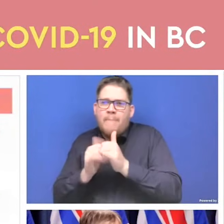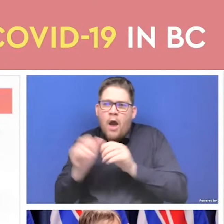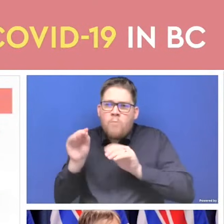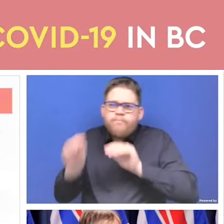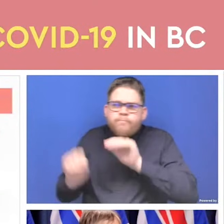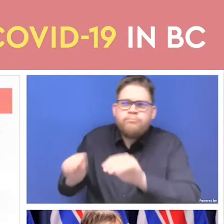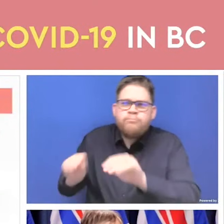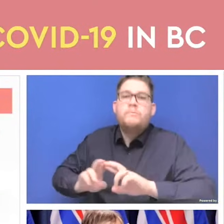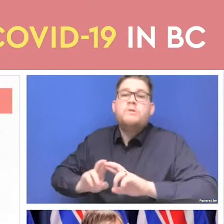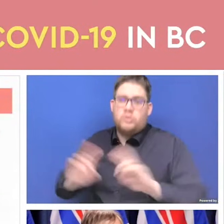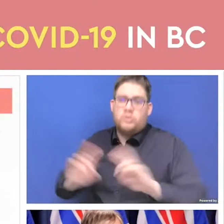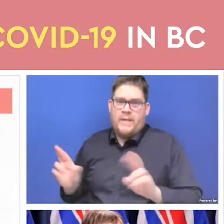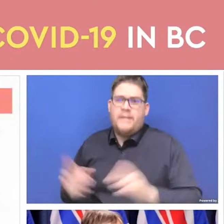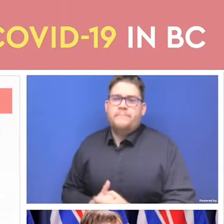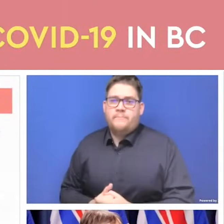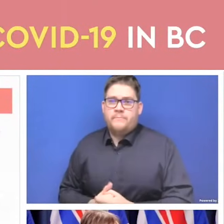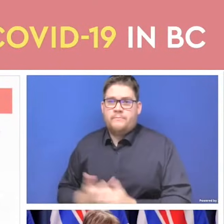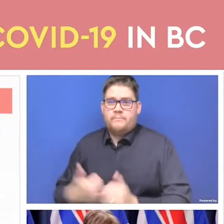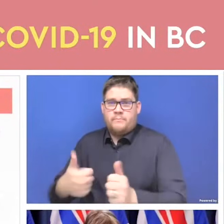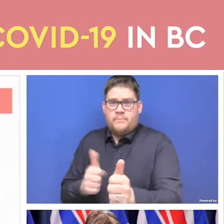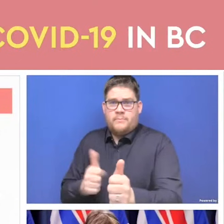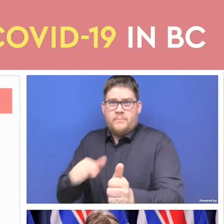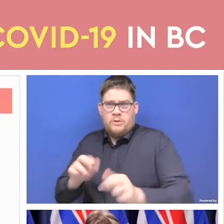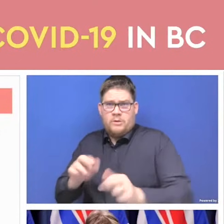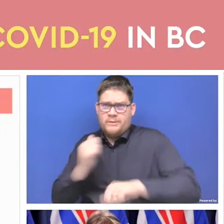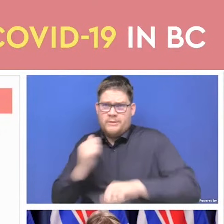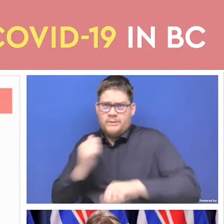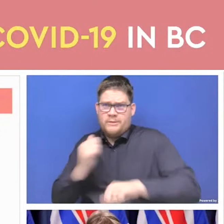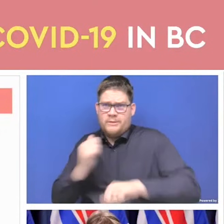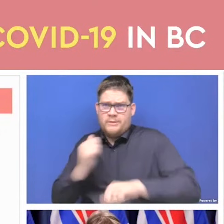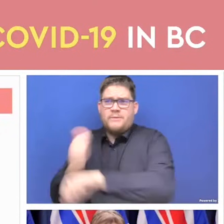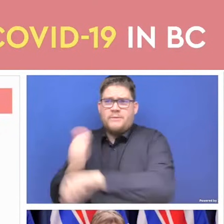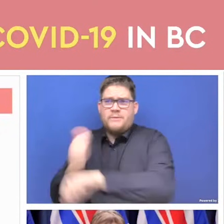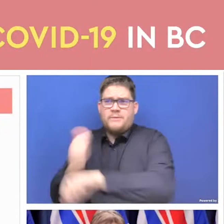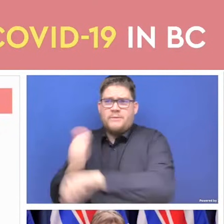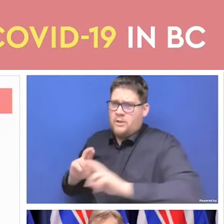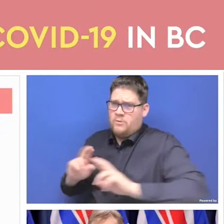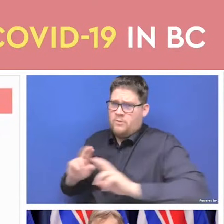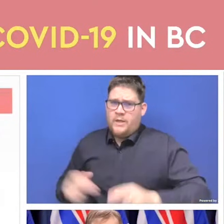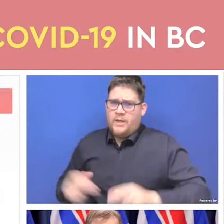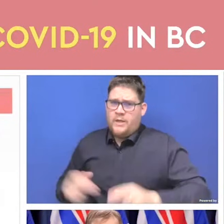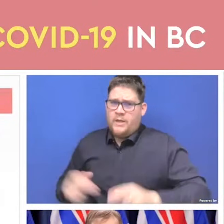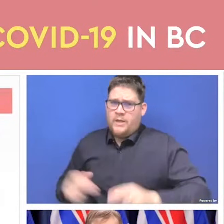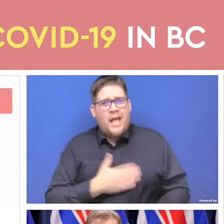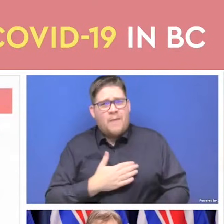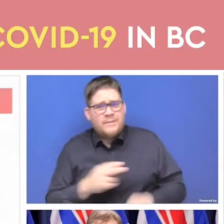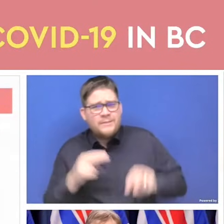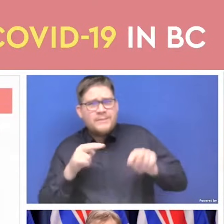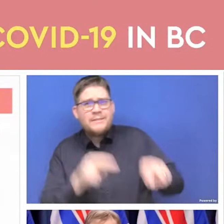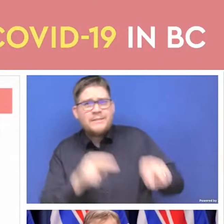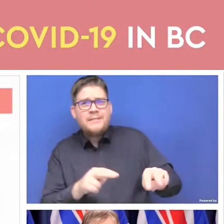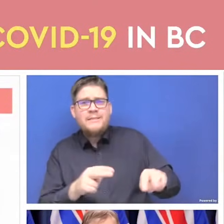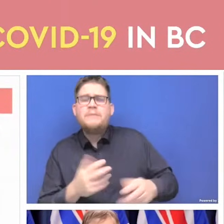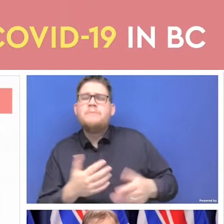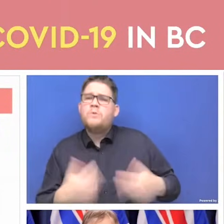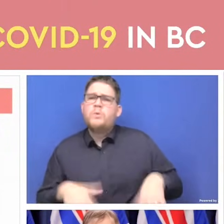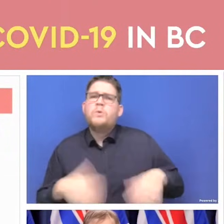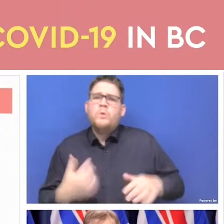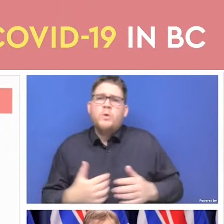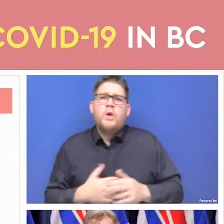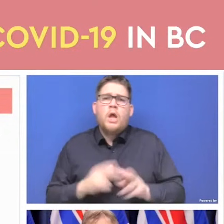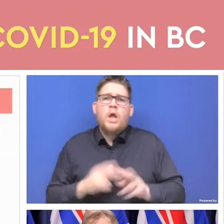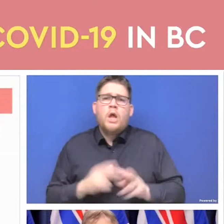any infrastructure they might need to participate. And so we're very, very happy that we look forward to, by the middle of January, having